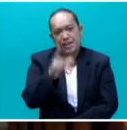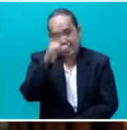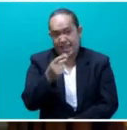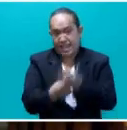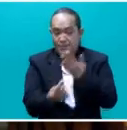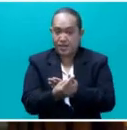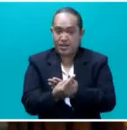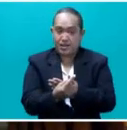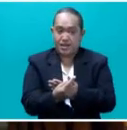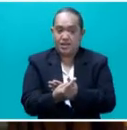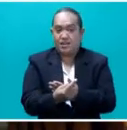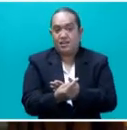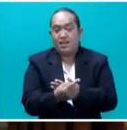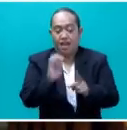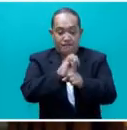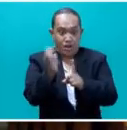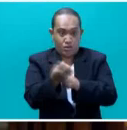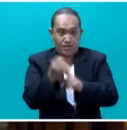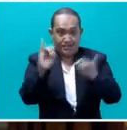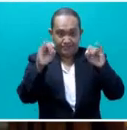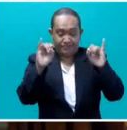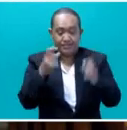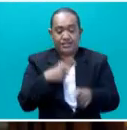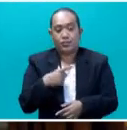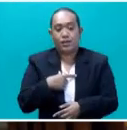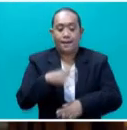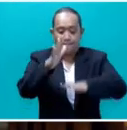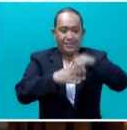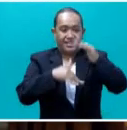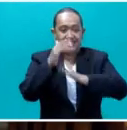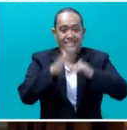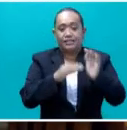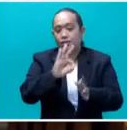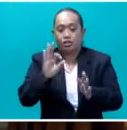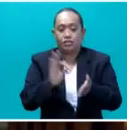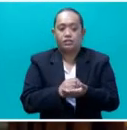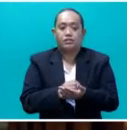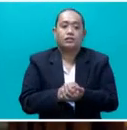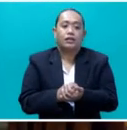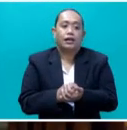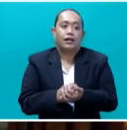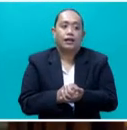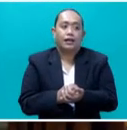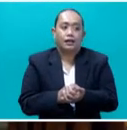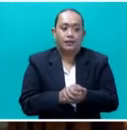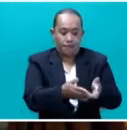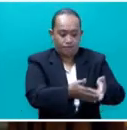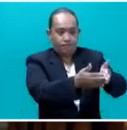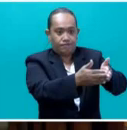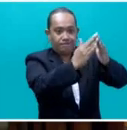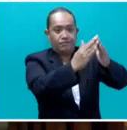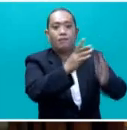living around the development site. And buildings are not constructed before approval is granted, as it should comply with planning